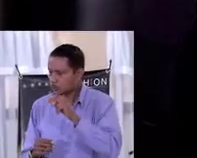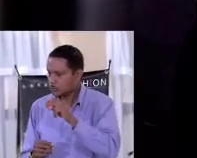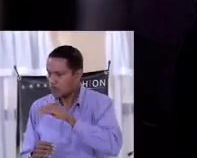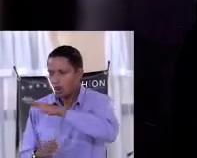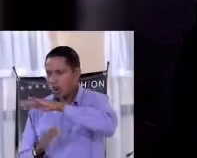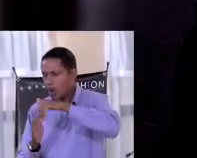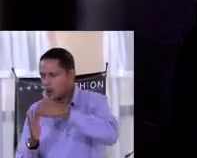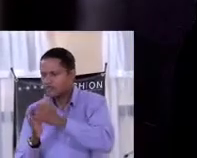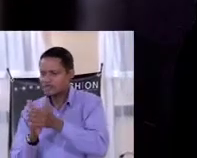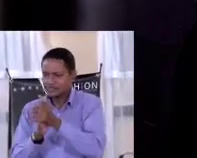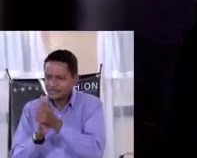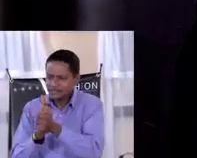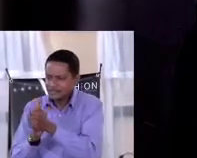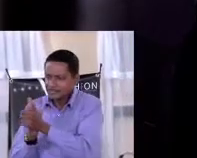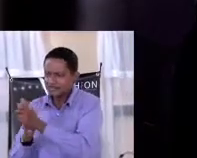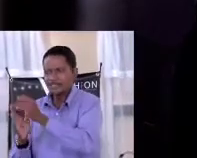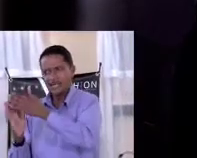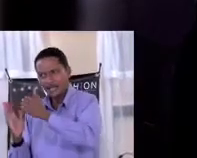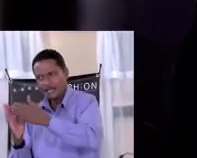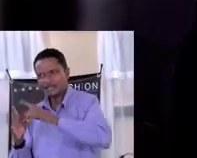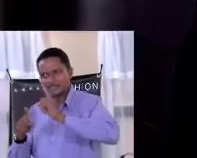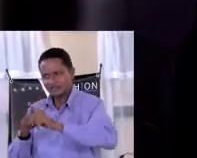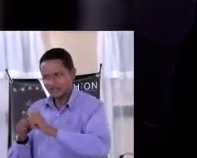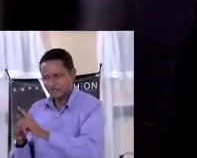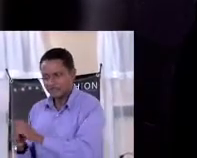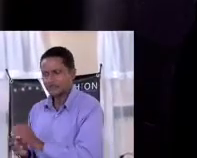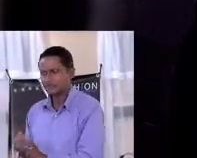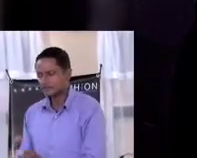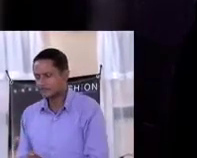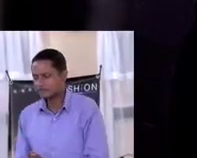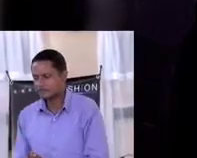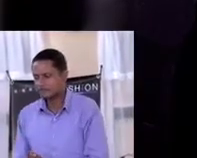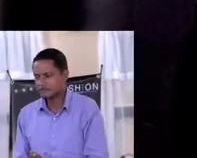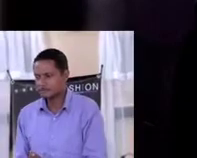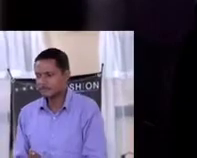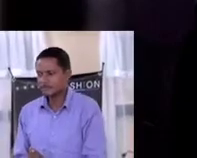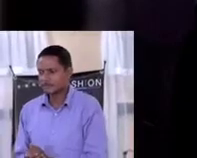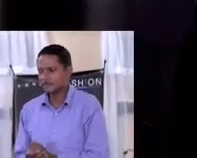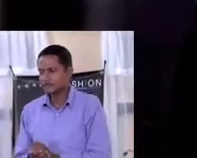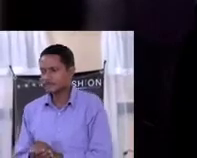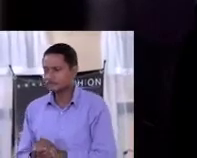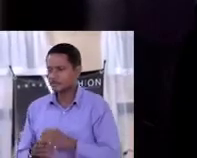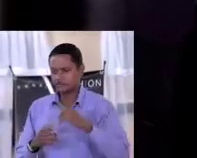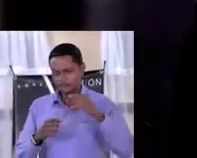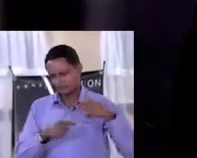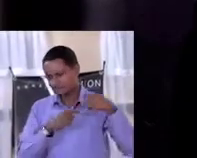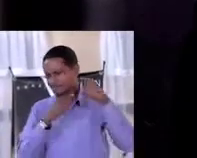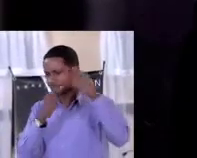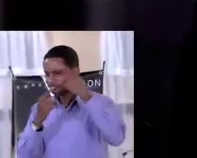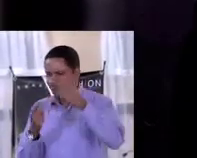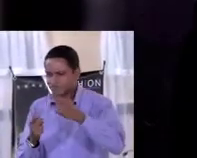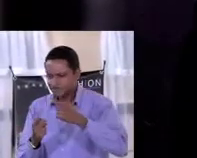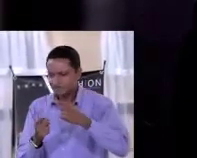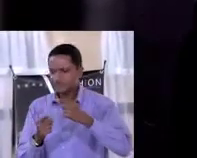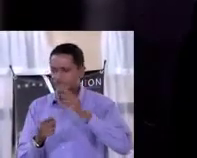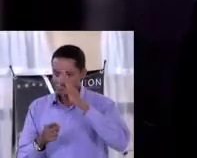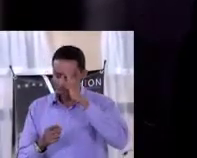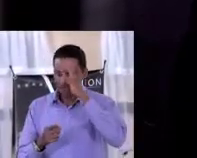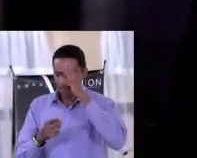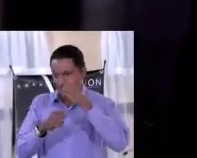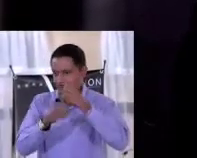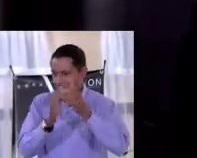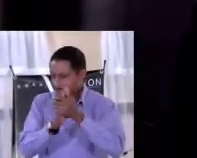have always been movements of creative endeavors centuries old. And they always had